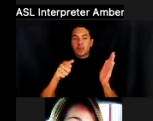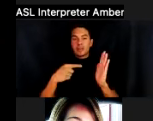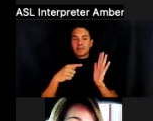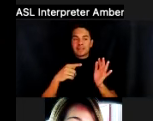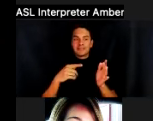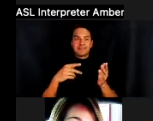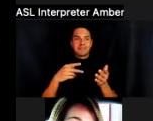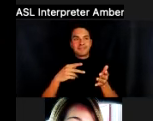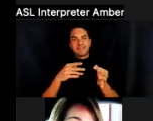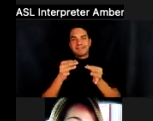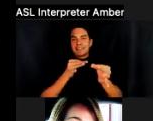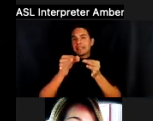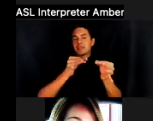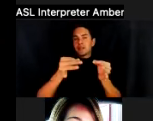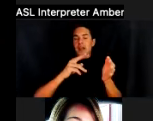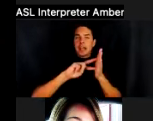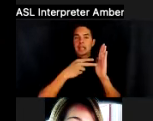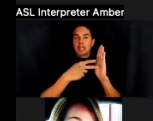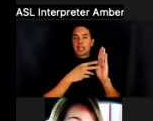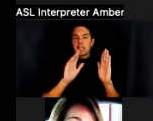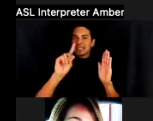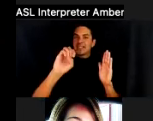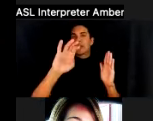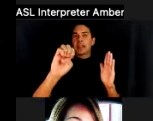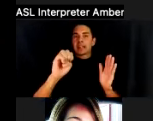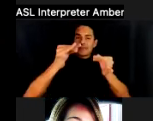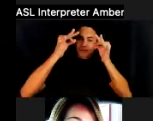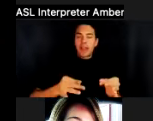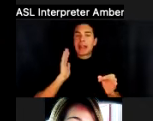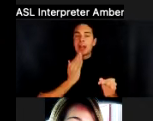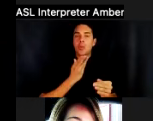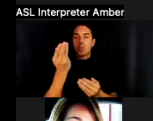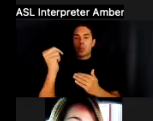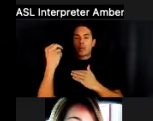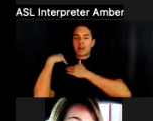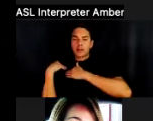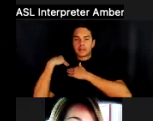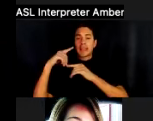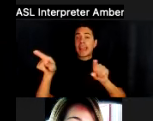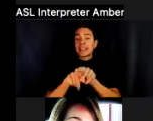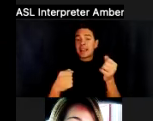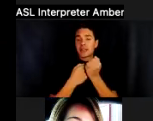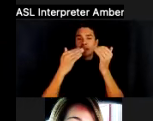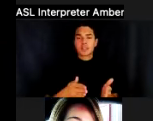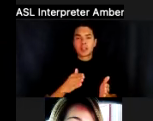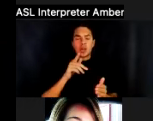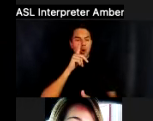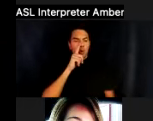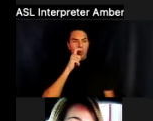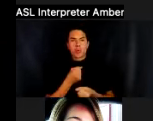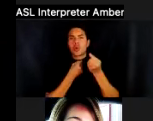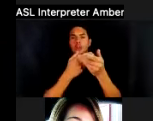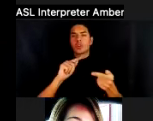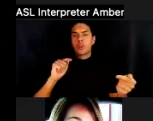we empowering as advocates? Who do we know that causes harm, and how are we sort of denying or protecting, right? Like